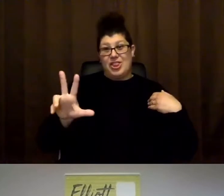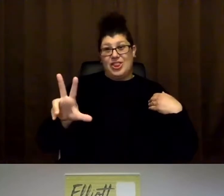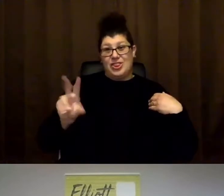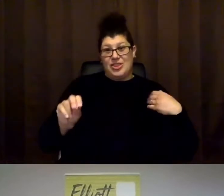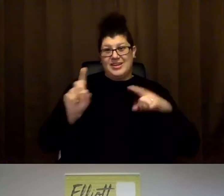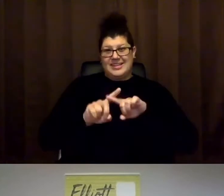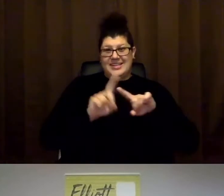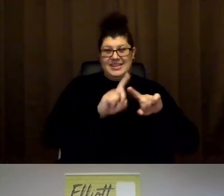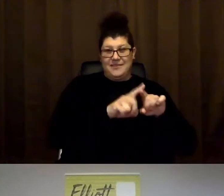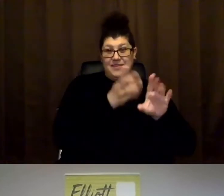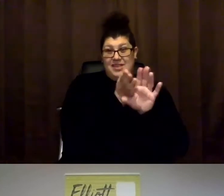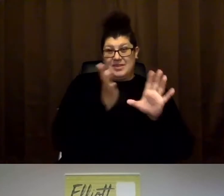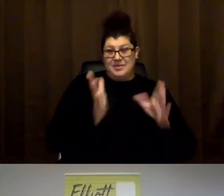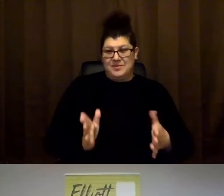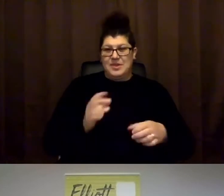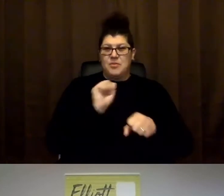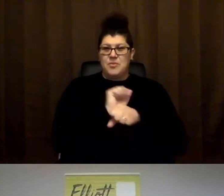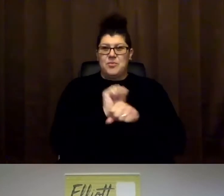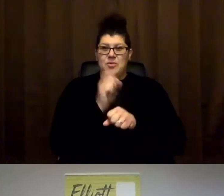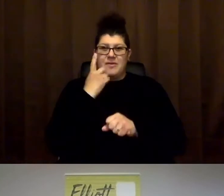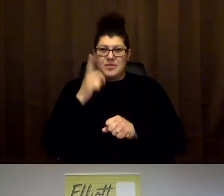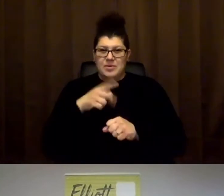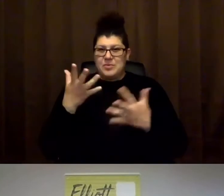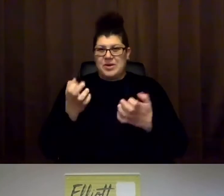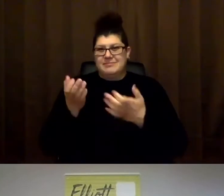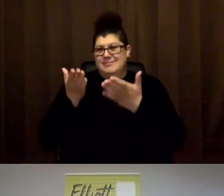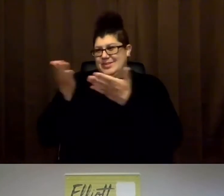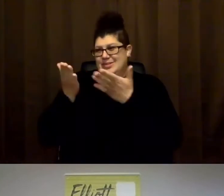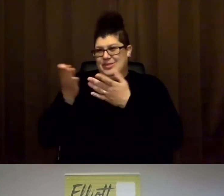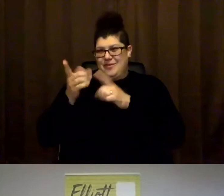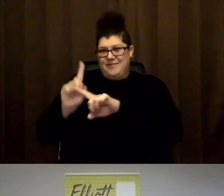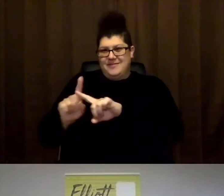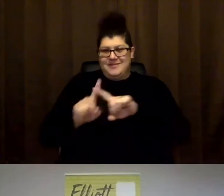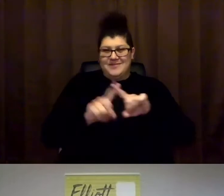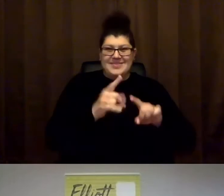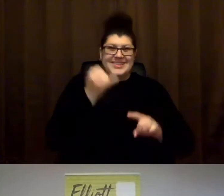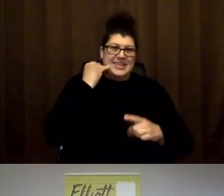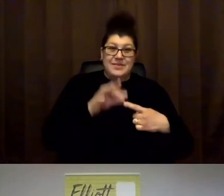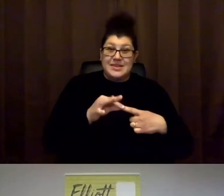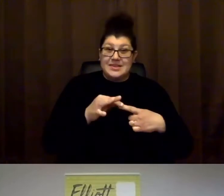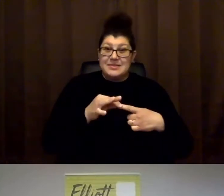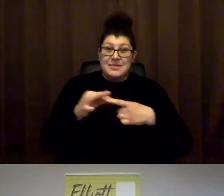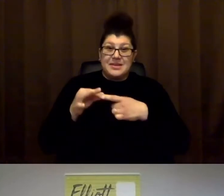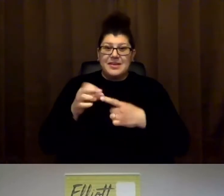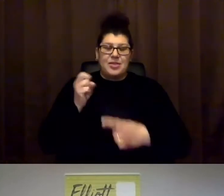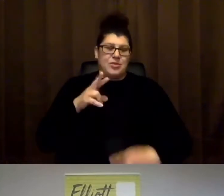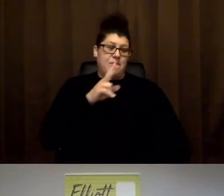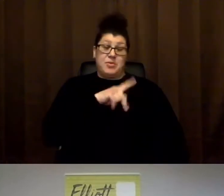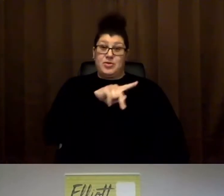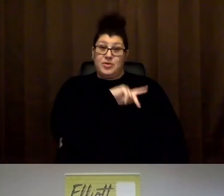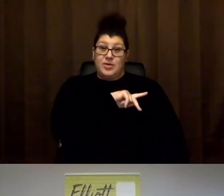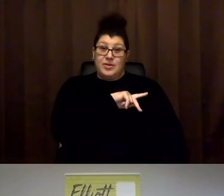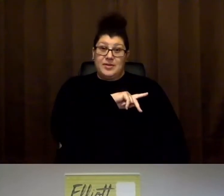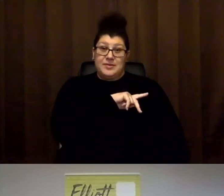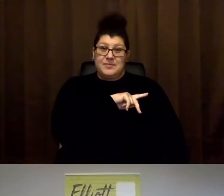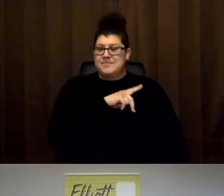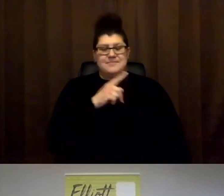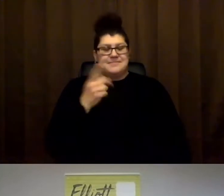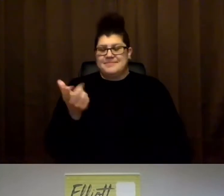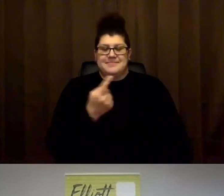we always want to have somebody for everybody. All sorts of specialties, personalities, anything you can think